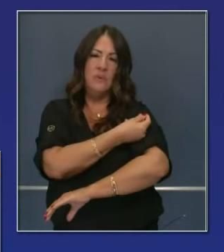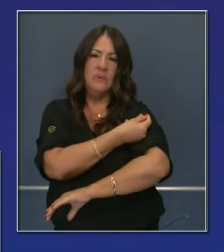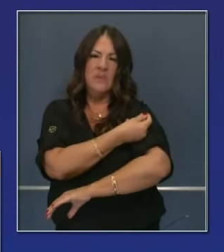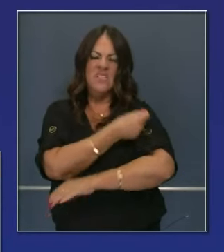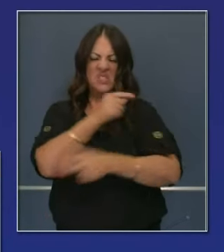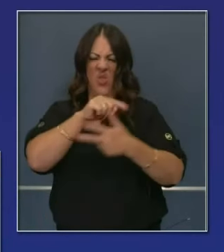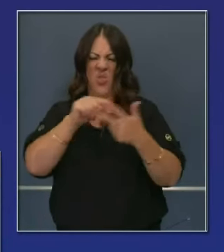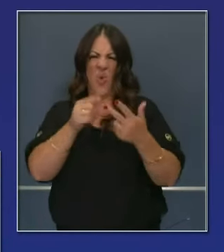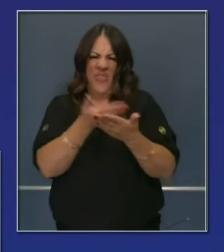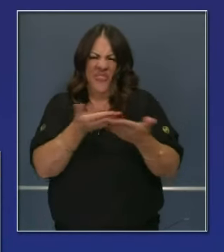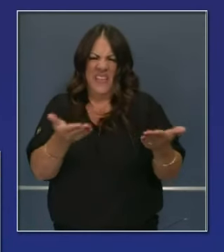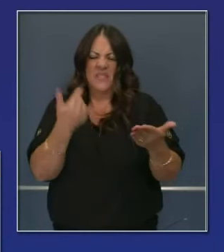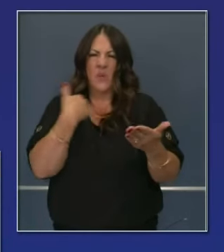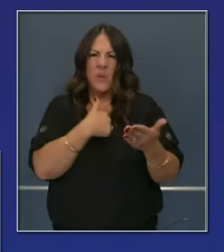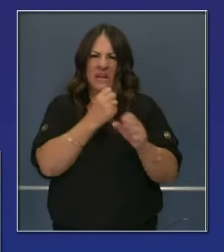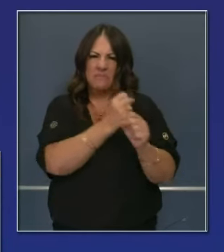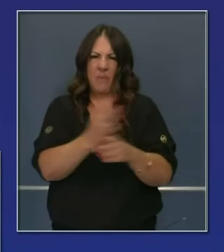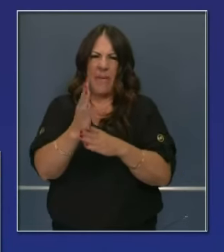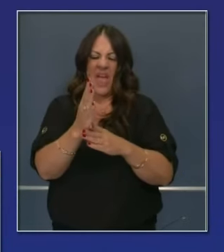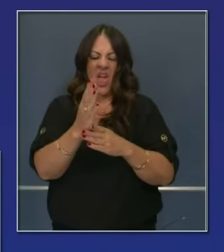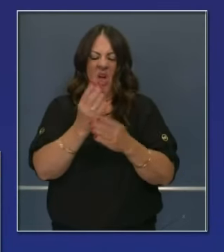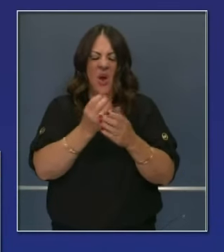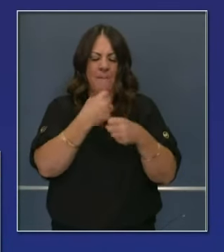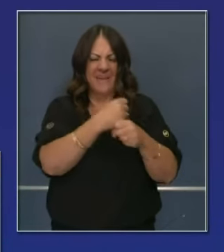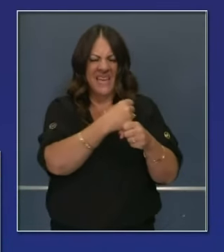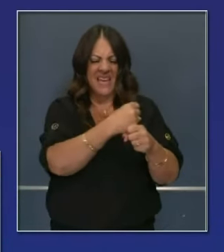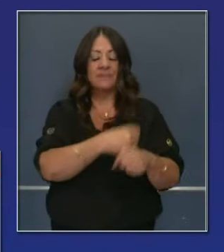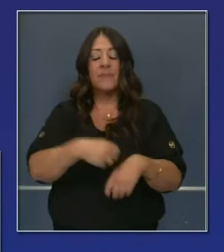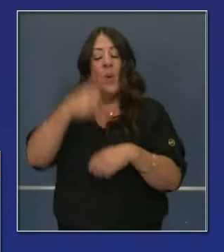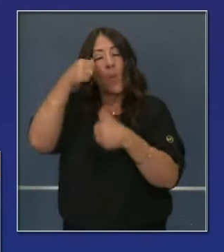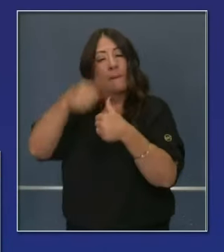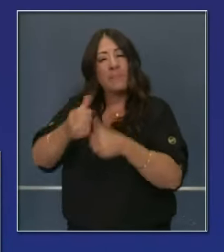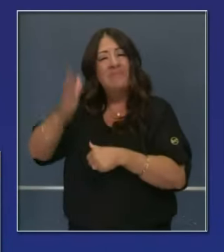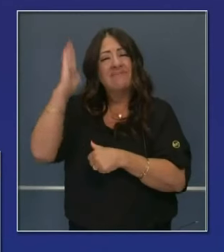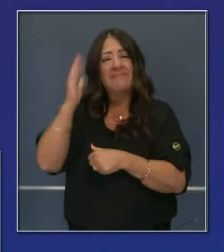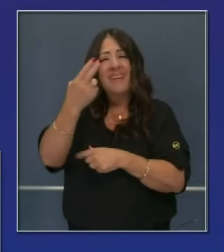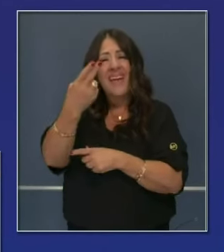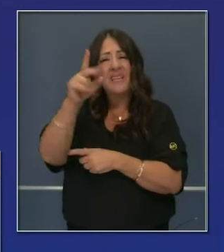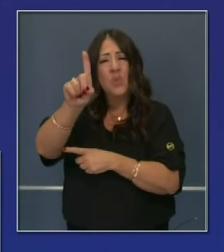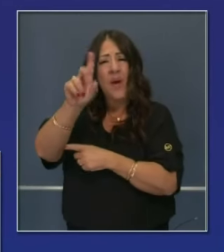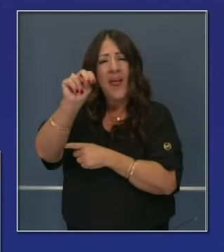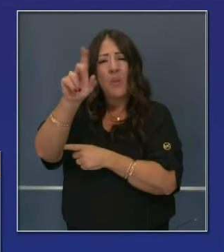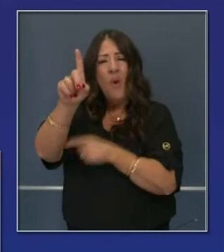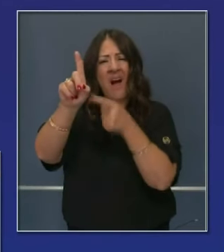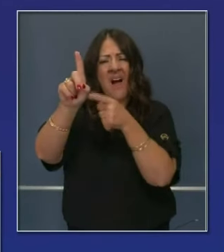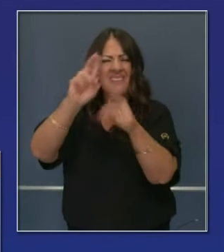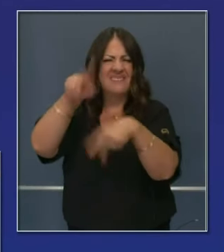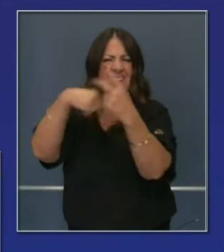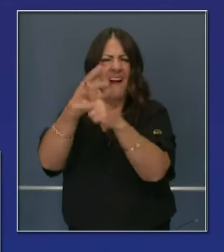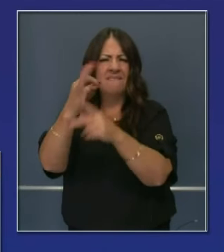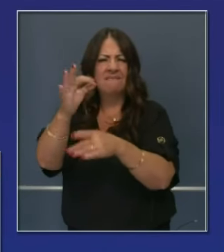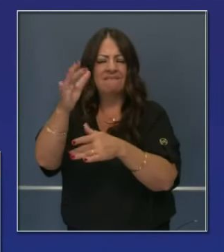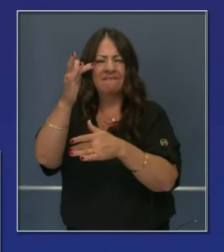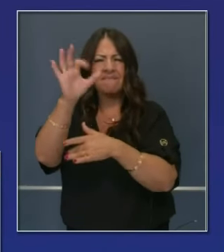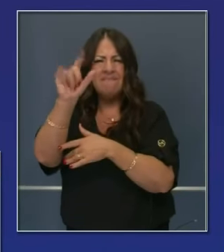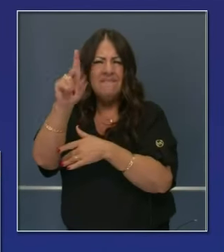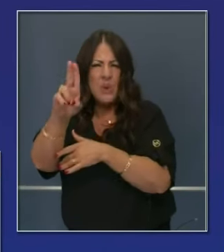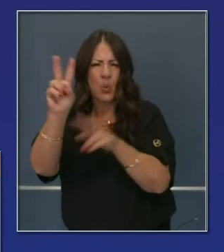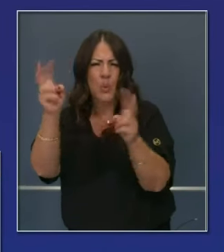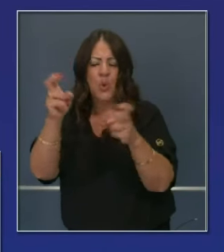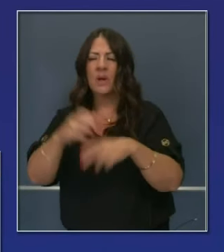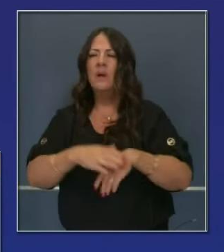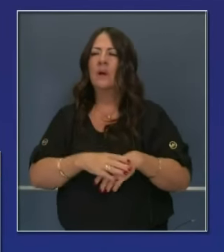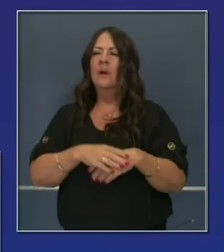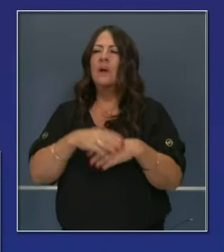itself. Just put it in perspective, with H1N1, you didn't necessarily have the same asymptomatic issues that you will